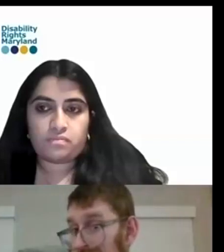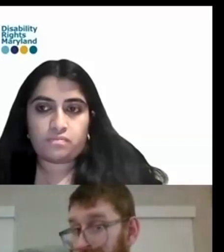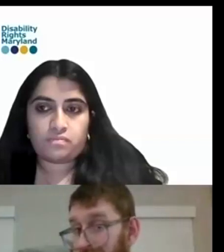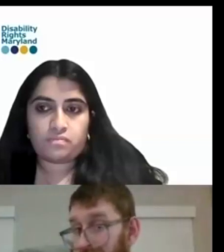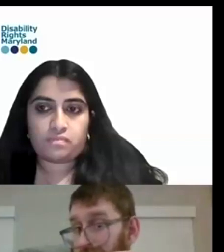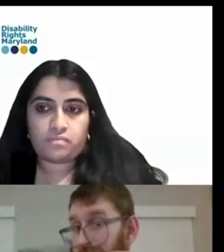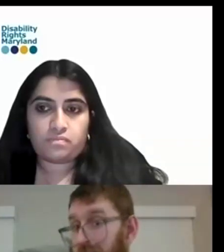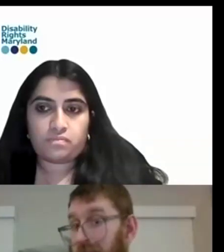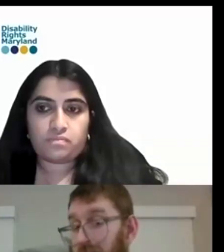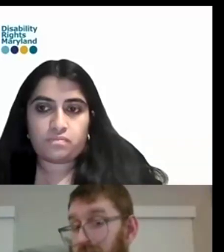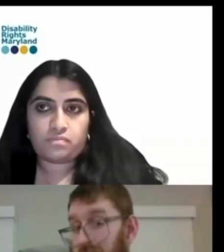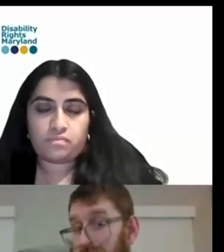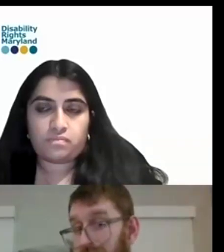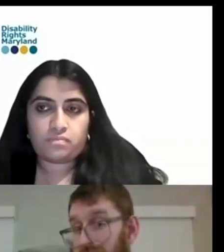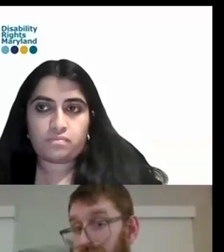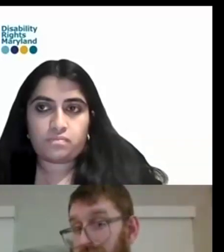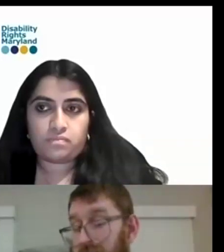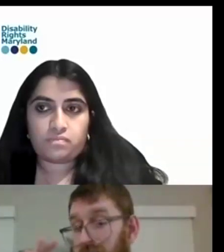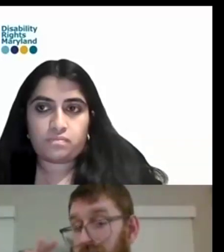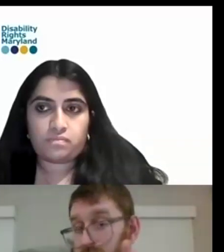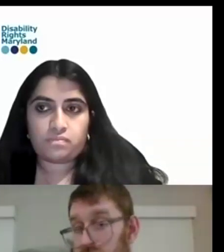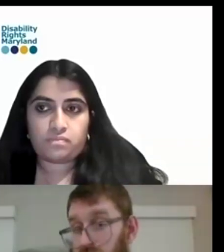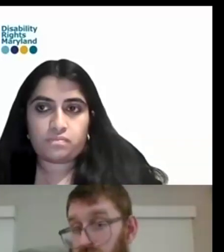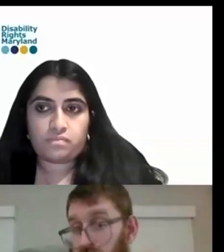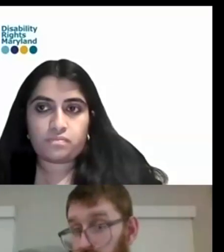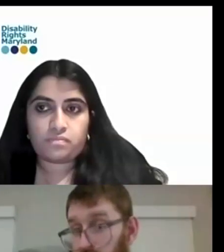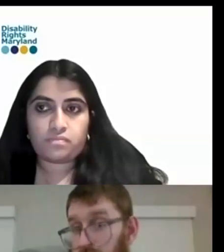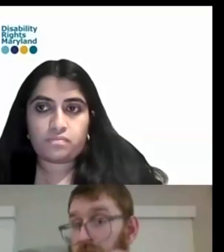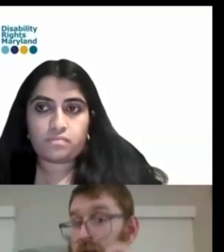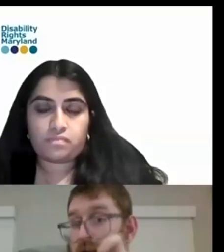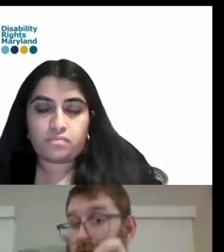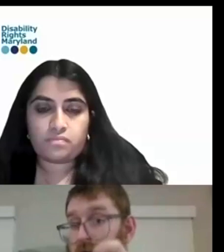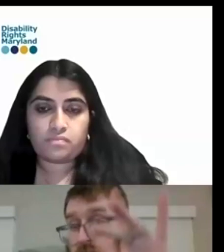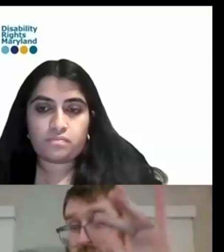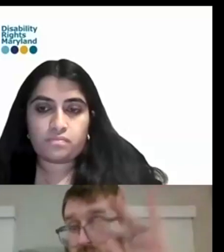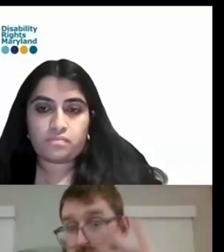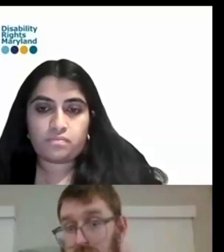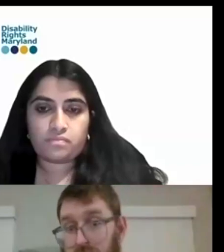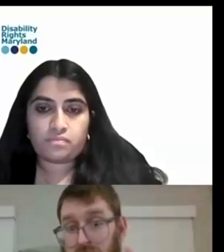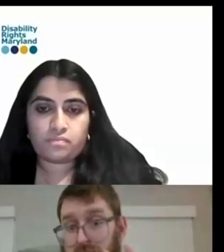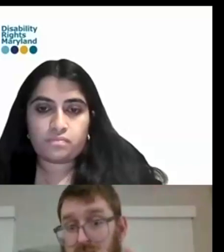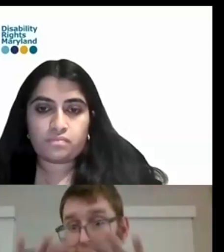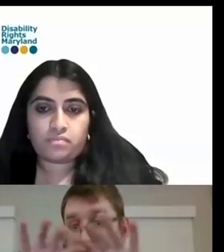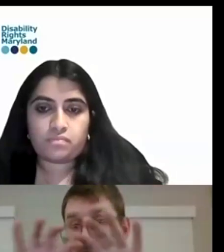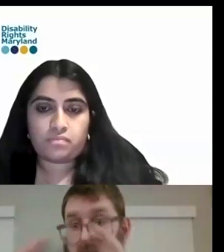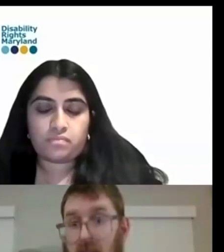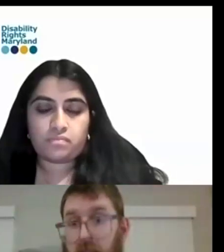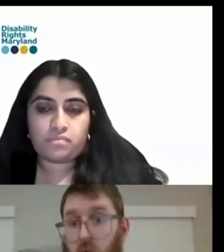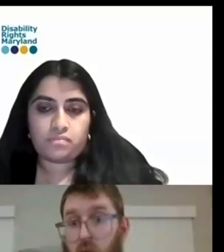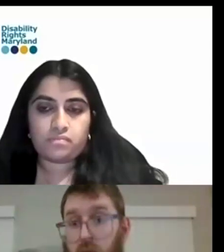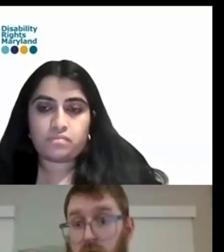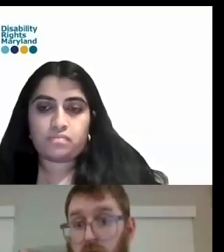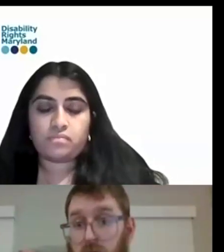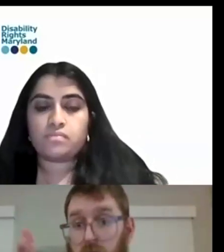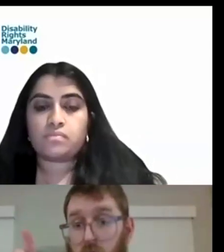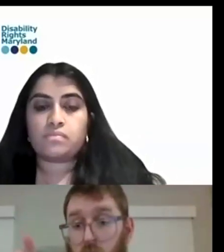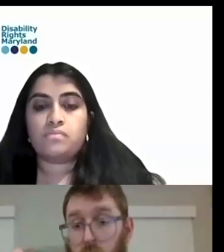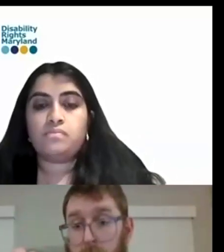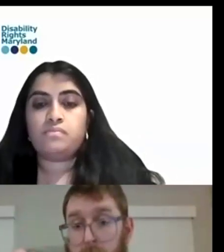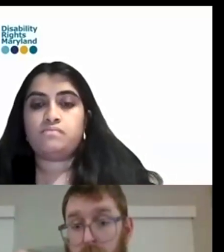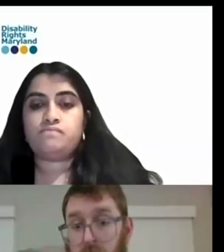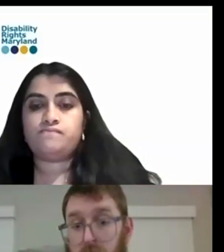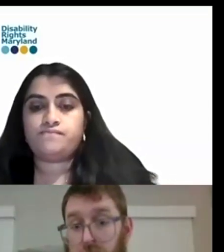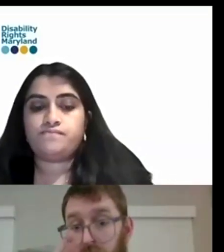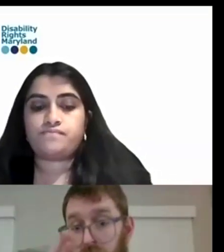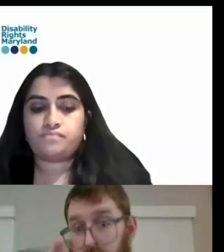the interpretation rooms, you have to go down to that little globe on the bottom right of your